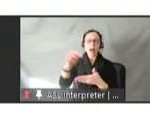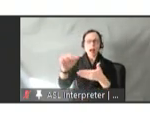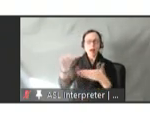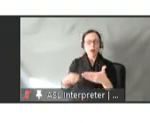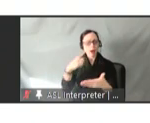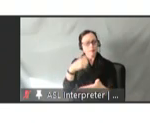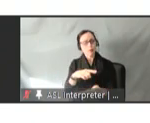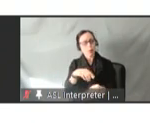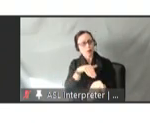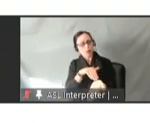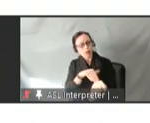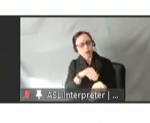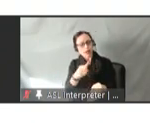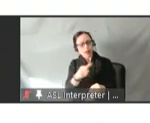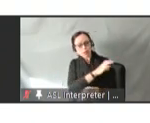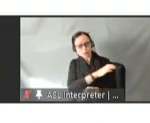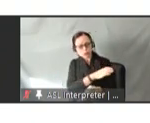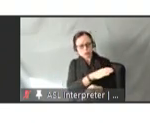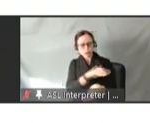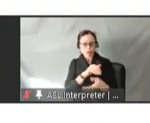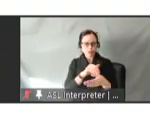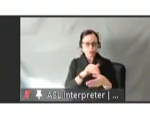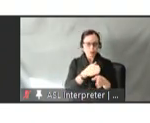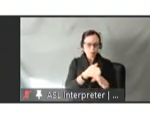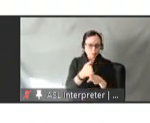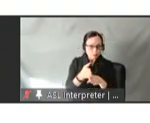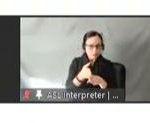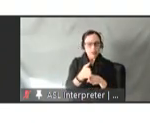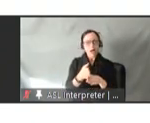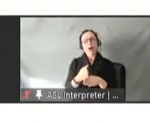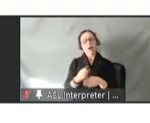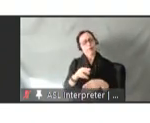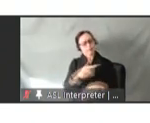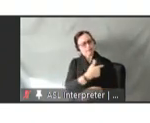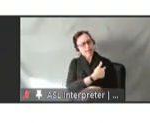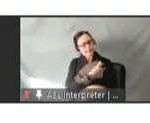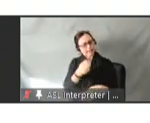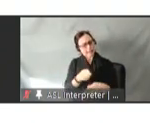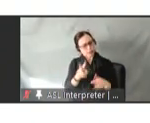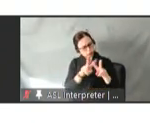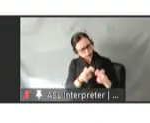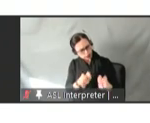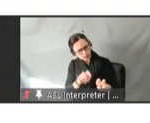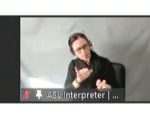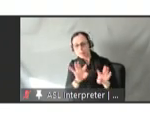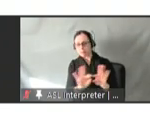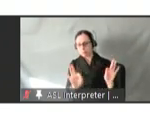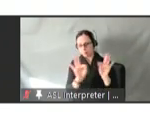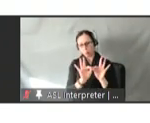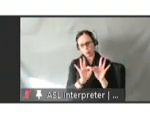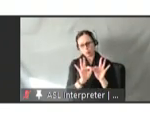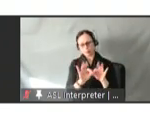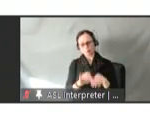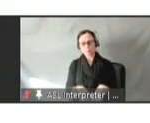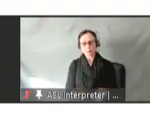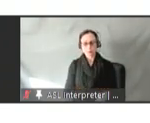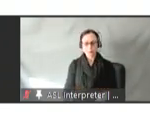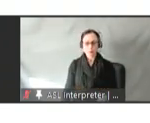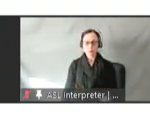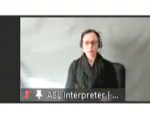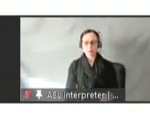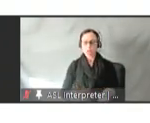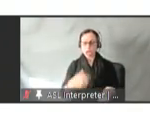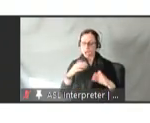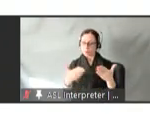clinicians and others that are looking at someone's vaccine history, this is a really important piece to note. I also provide